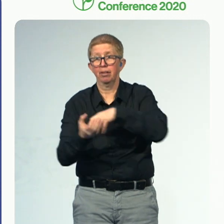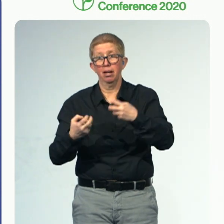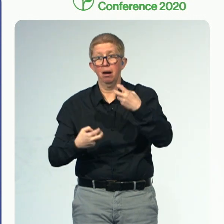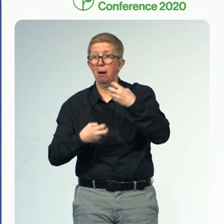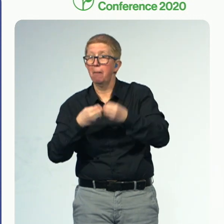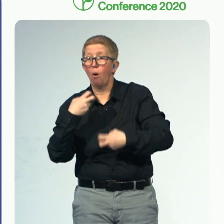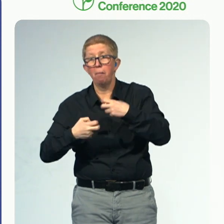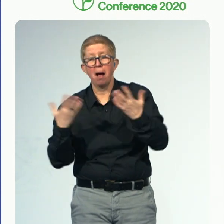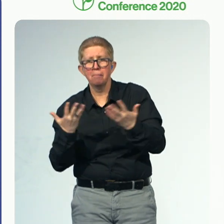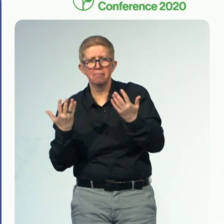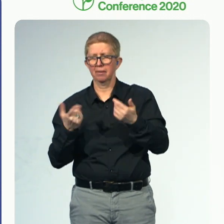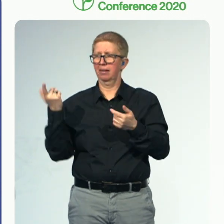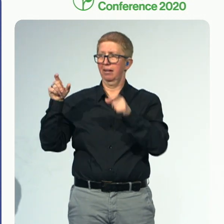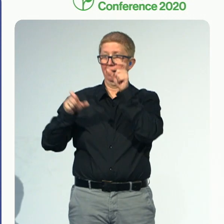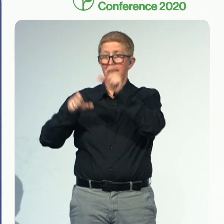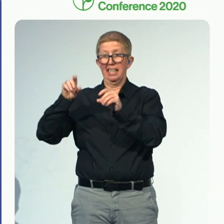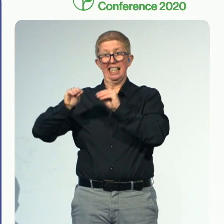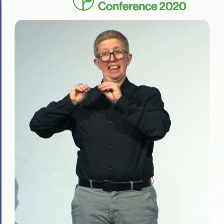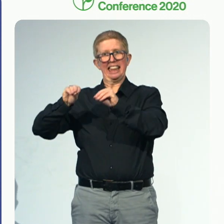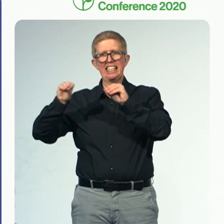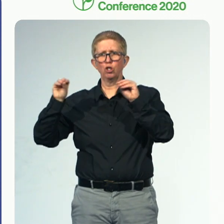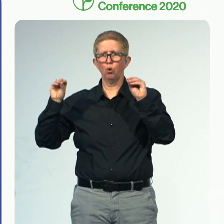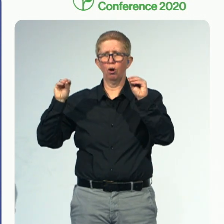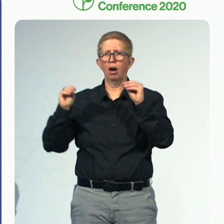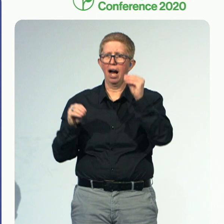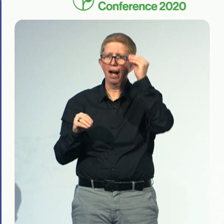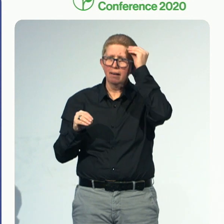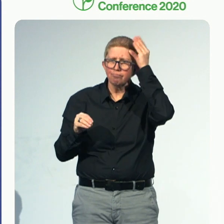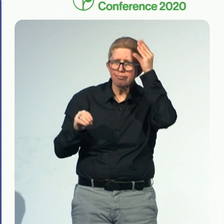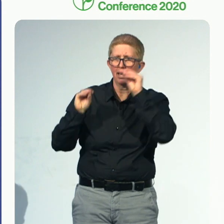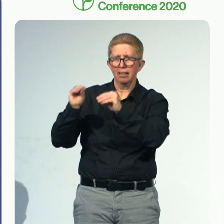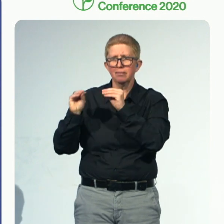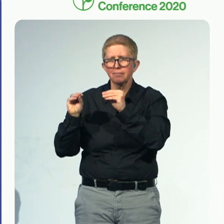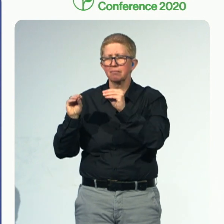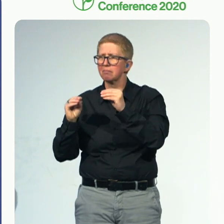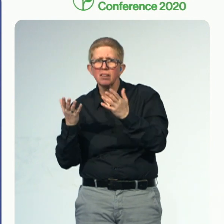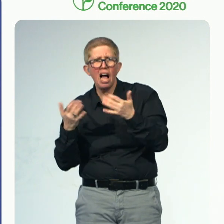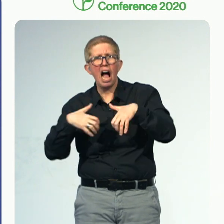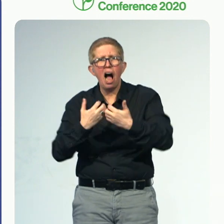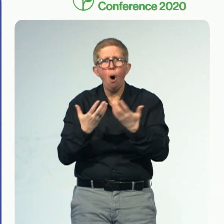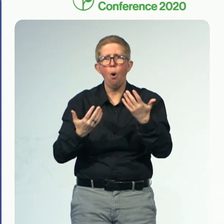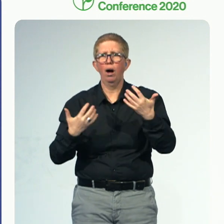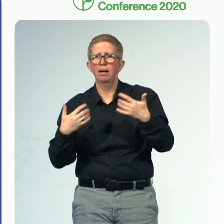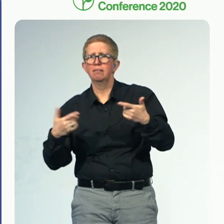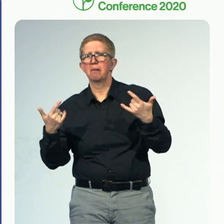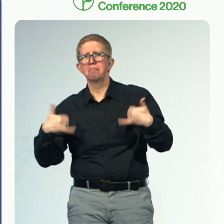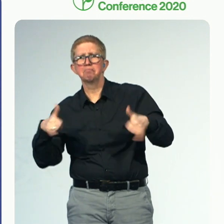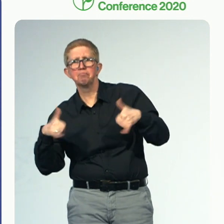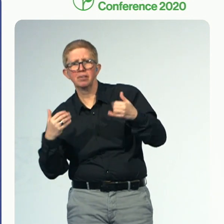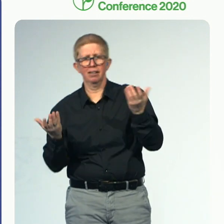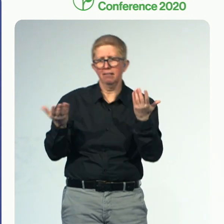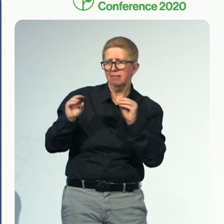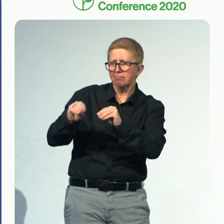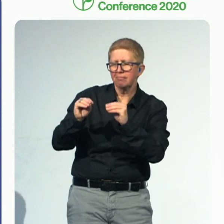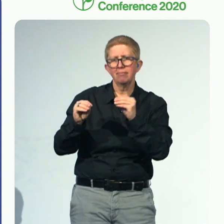such as play-based learning or designing lessons that are interactive, fun, where you use graphics,